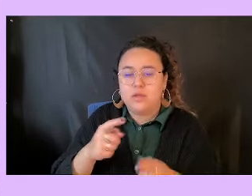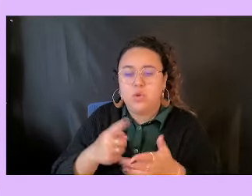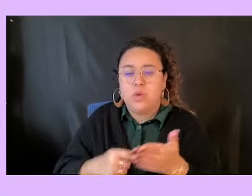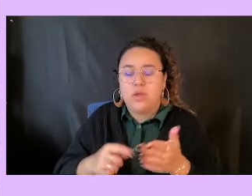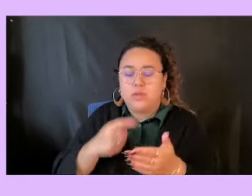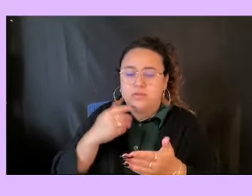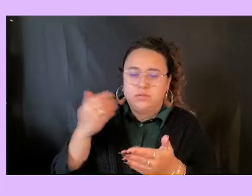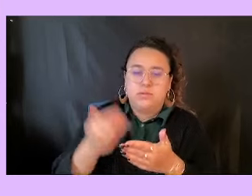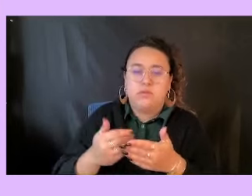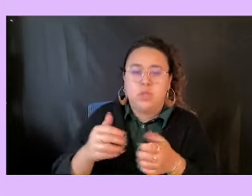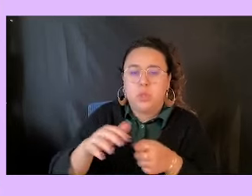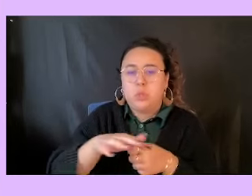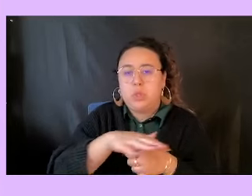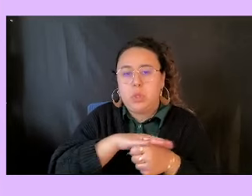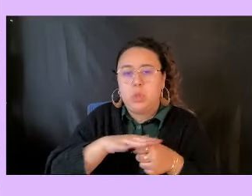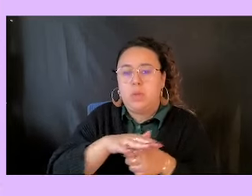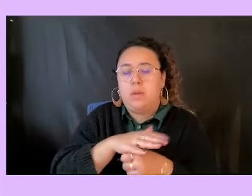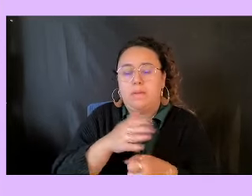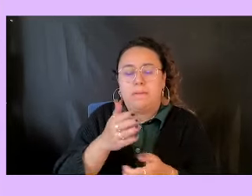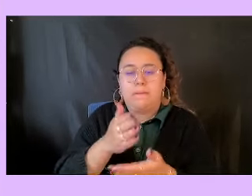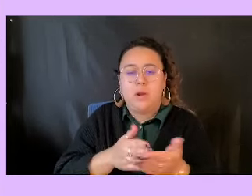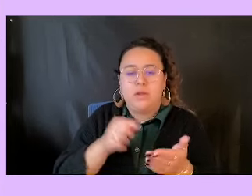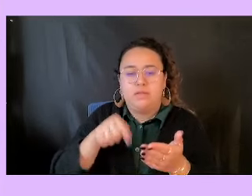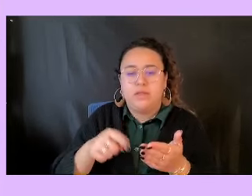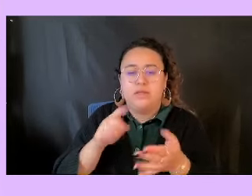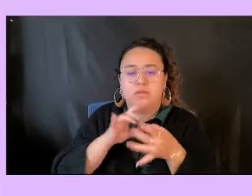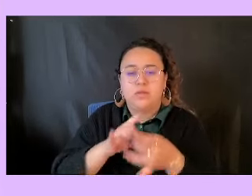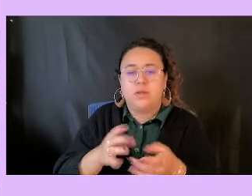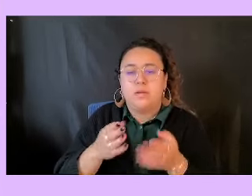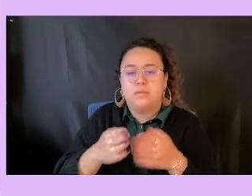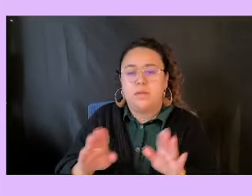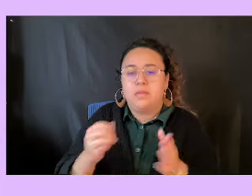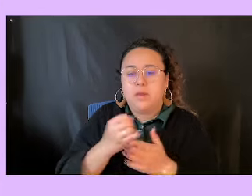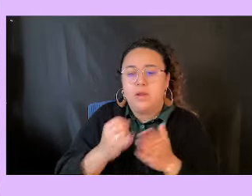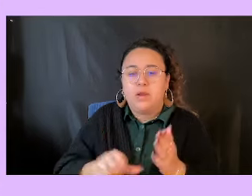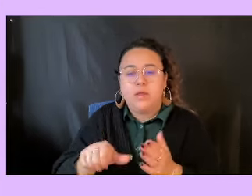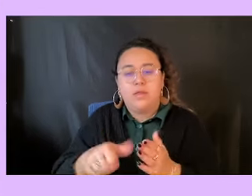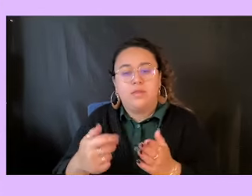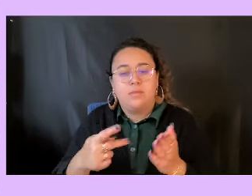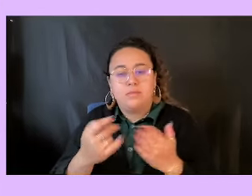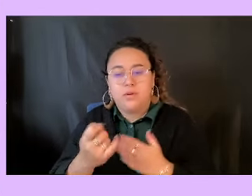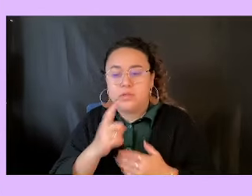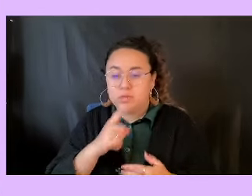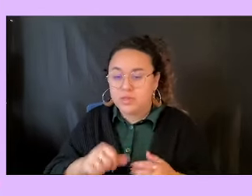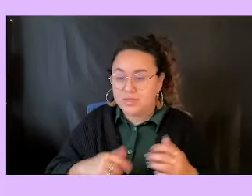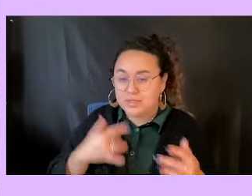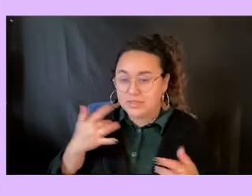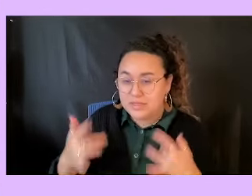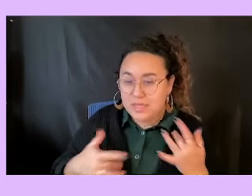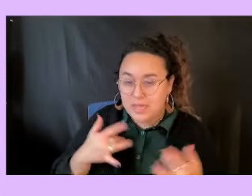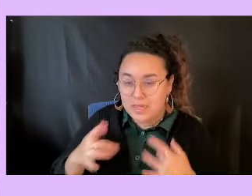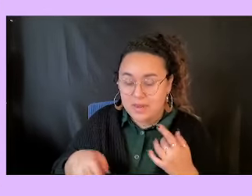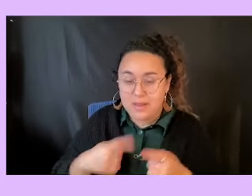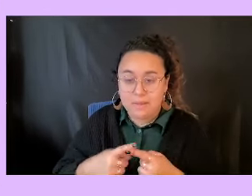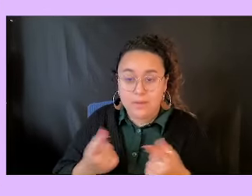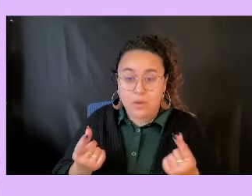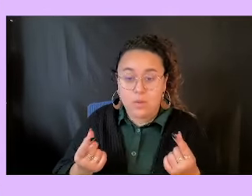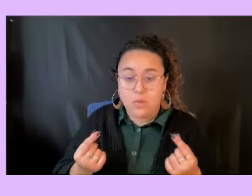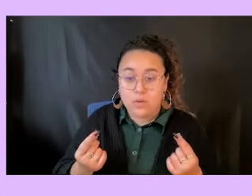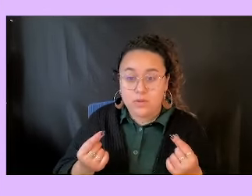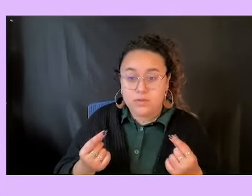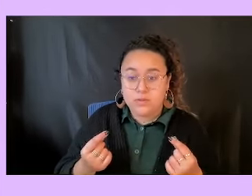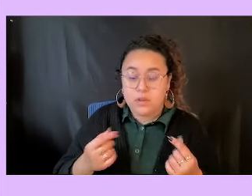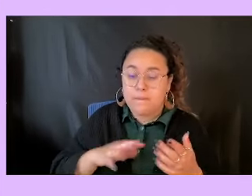this in relationship to public art. So the other project that I'm incredibly excited about is a brand